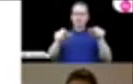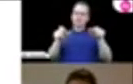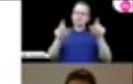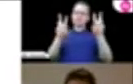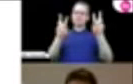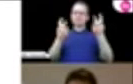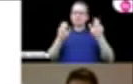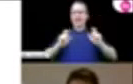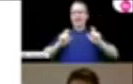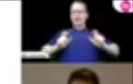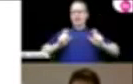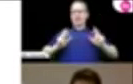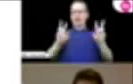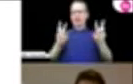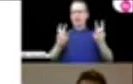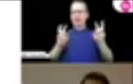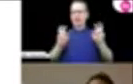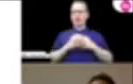in a real life